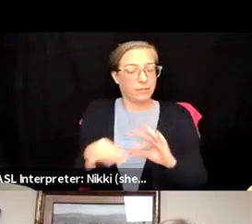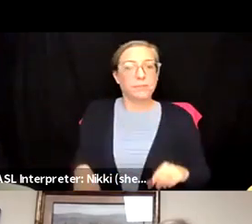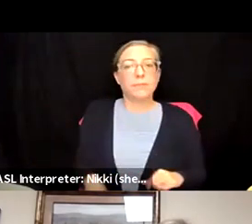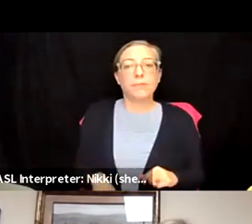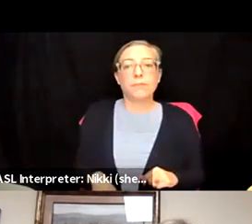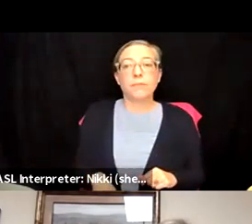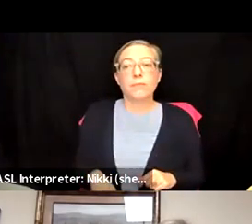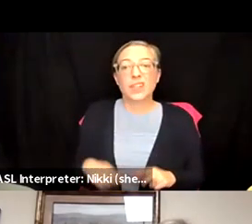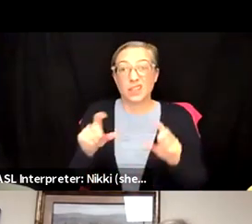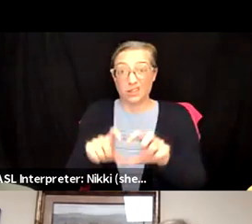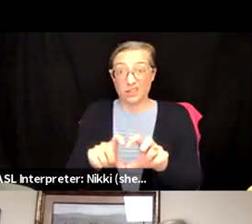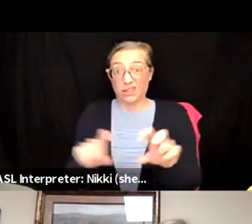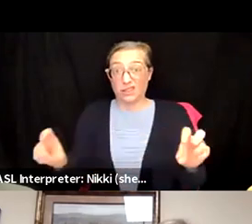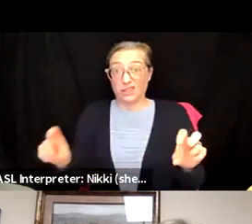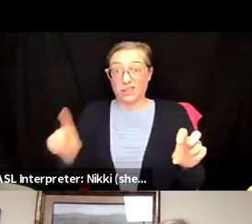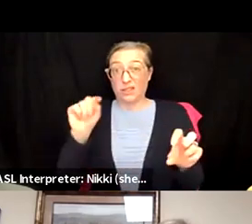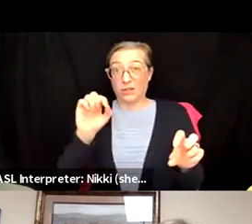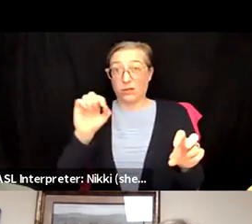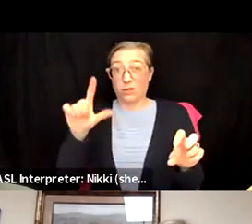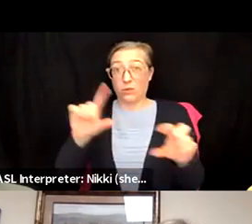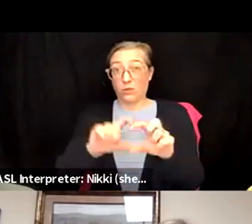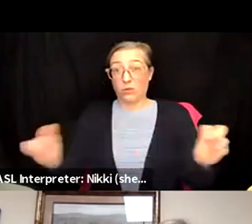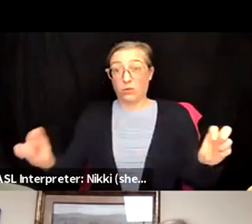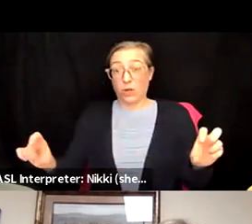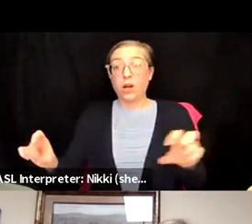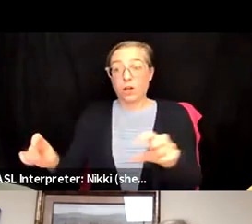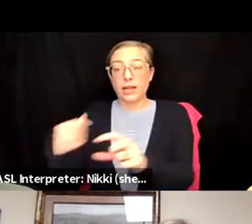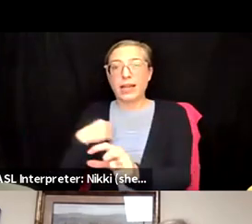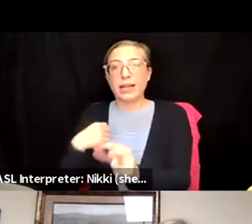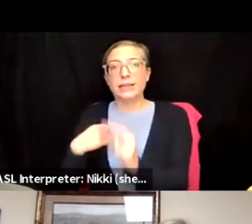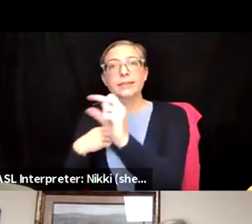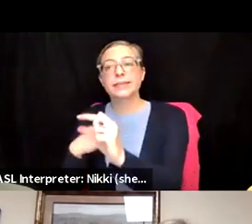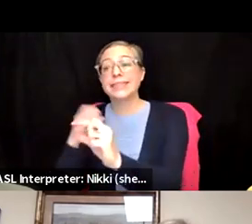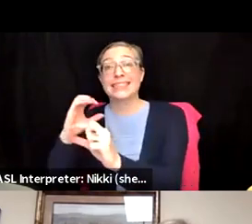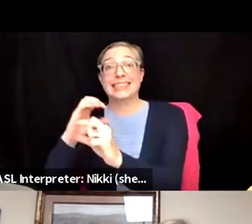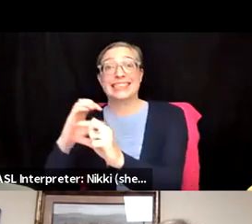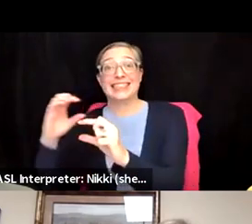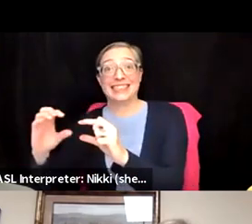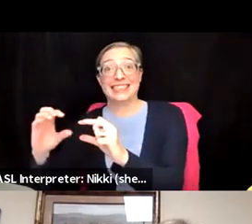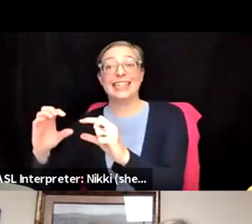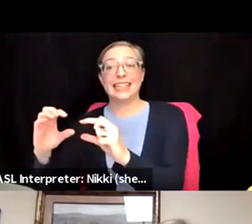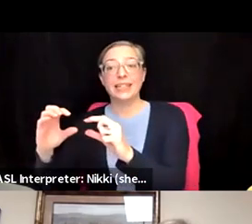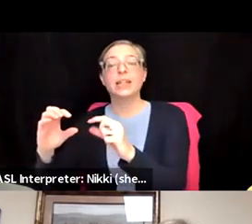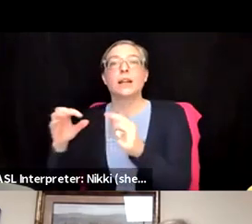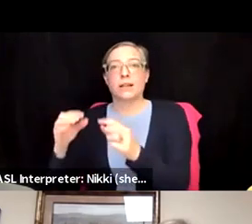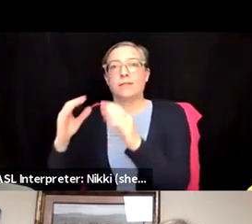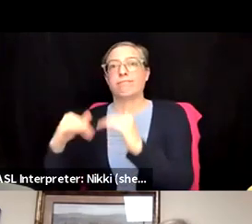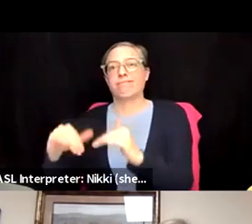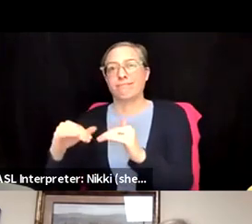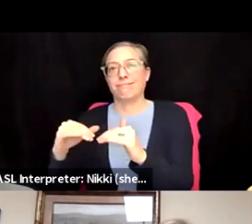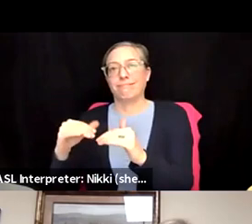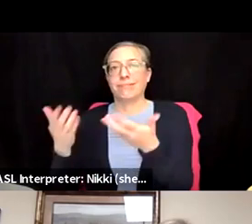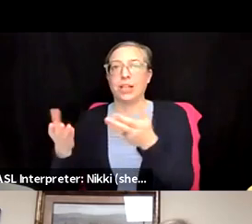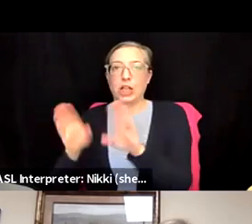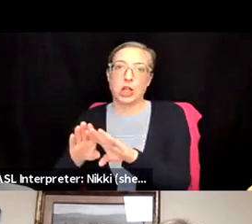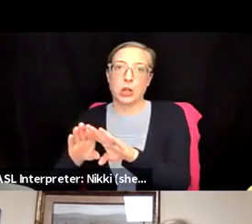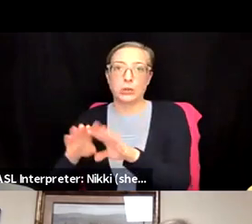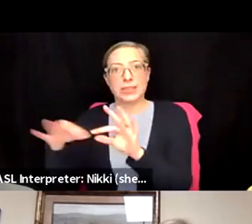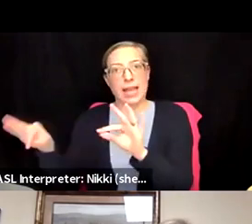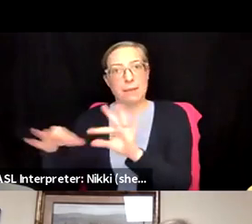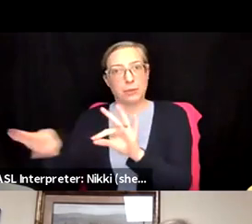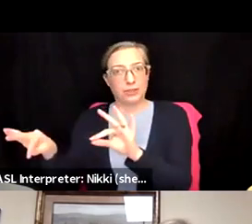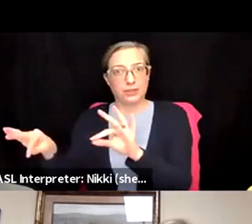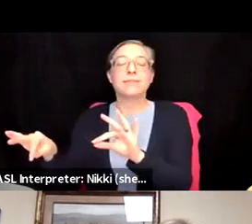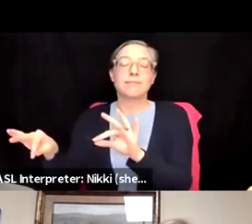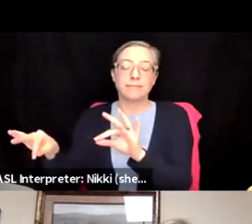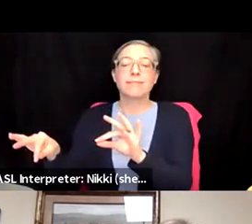a box that has CC and it says closed caption. You can always click on that and